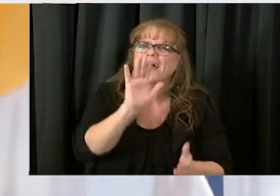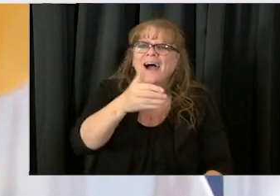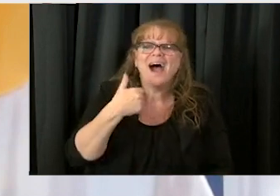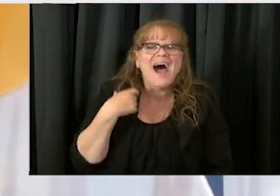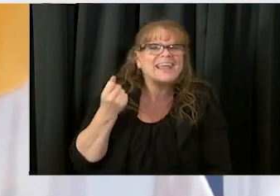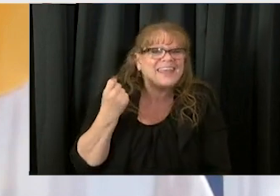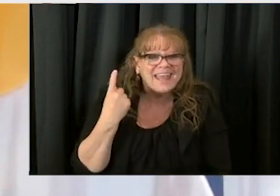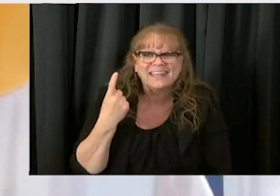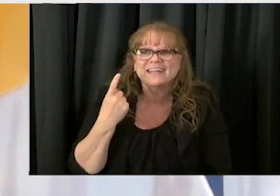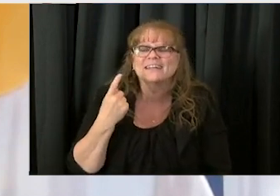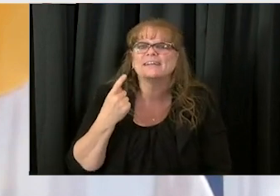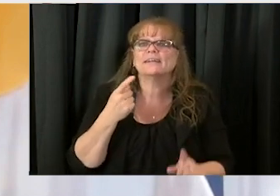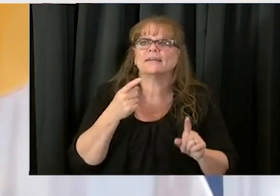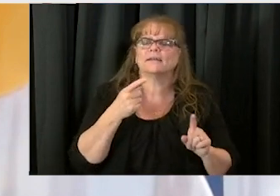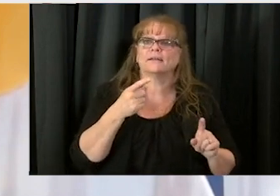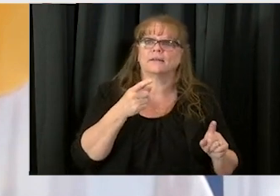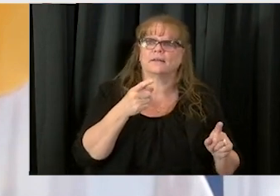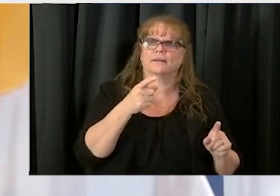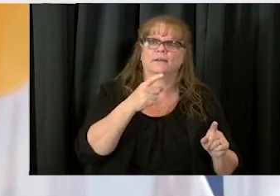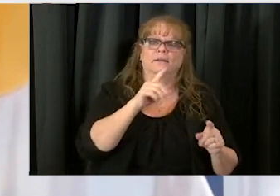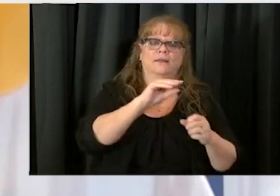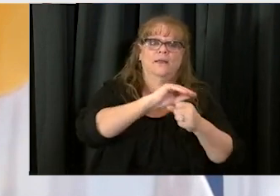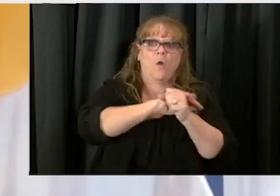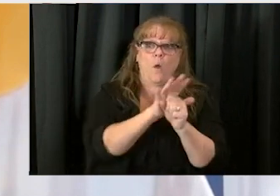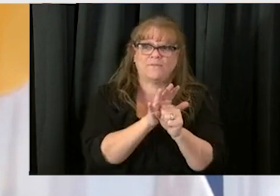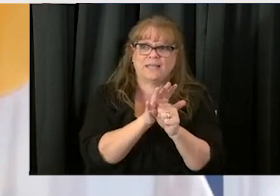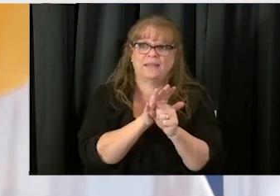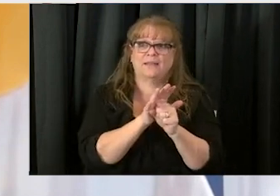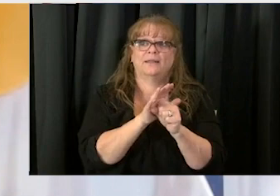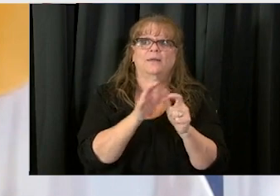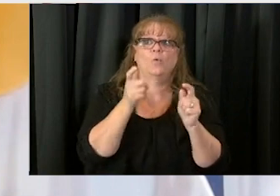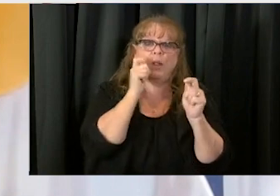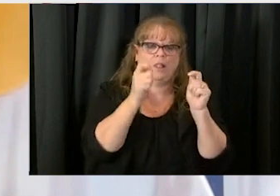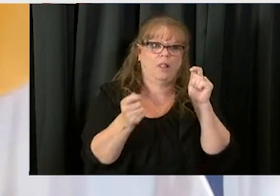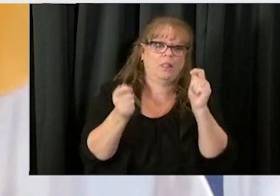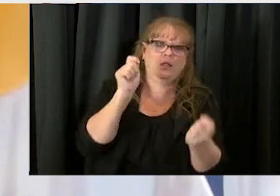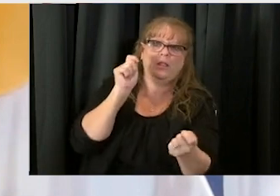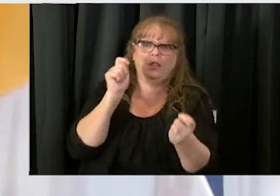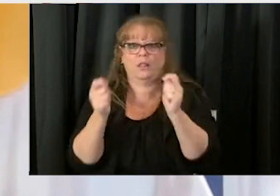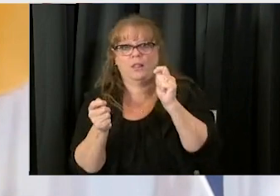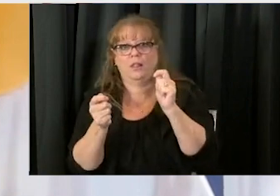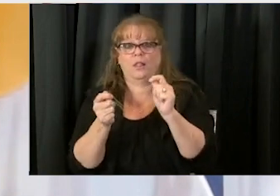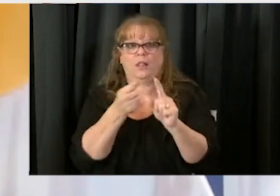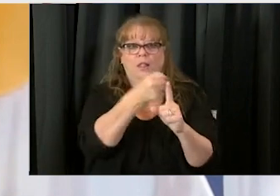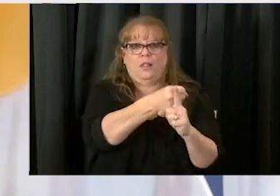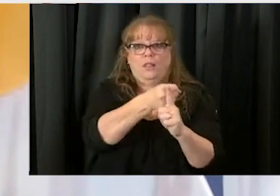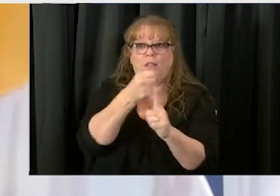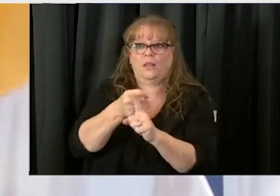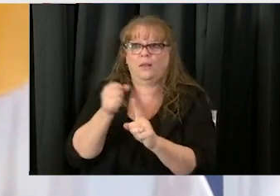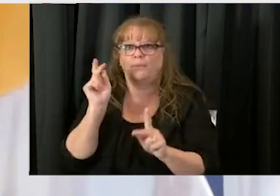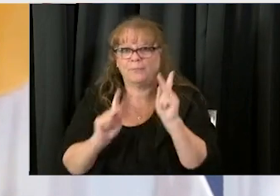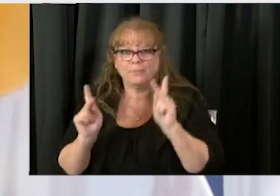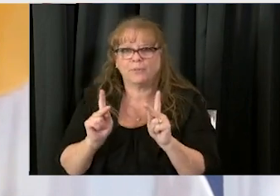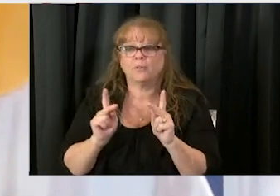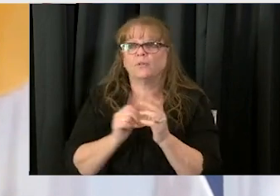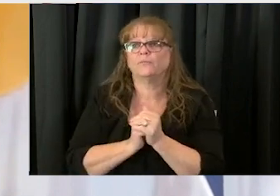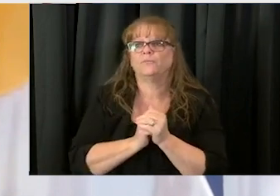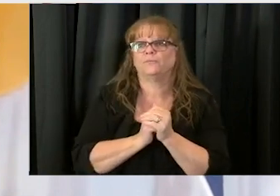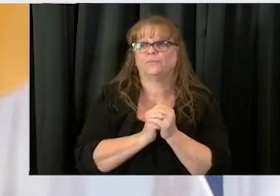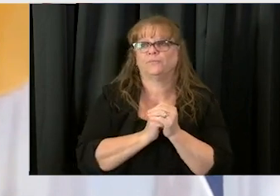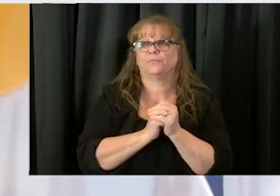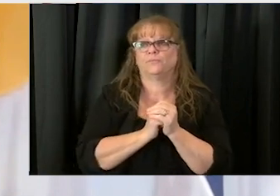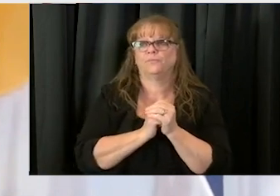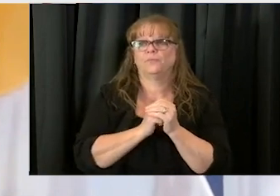Being around others, not being around others is the goal. Wearing a mask, keeping 6 feet. With that, I want to wish everybody Happy New Year.